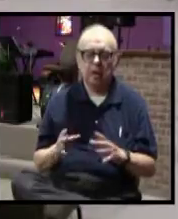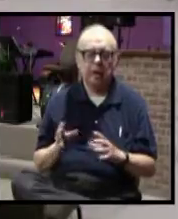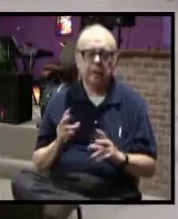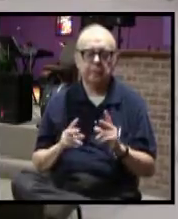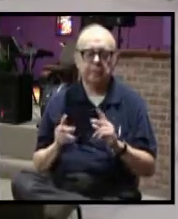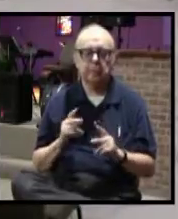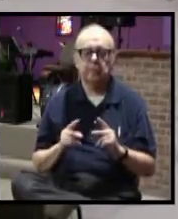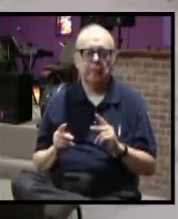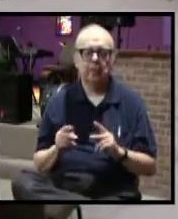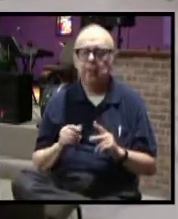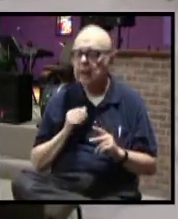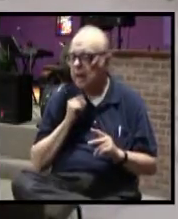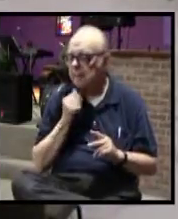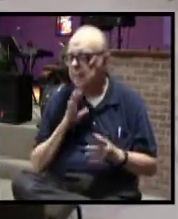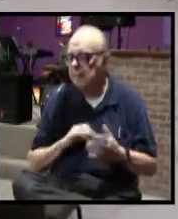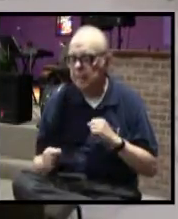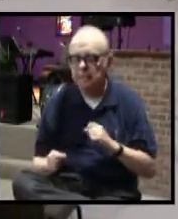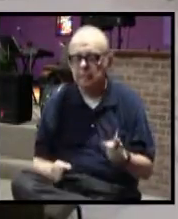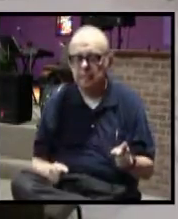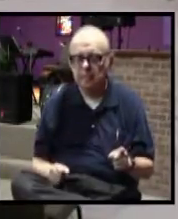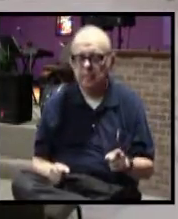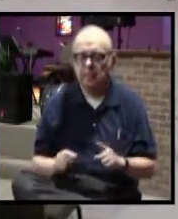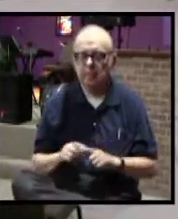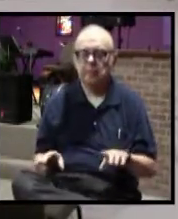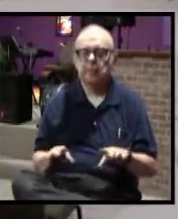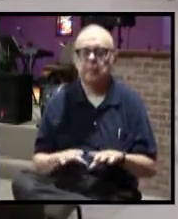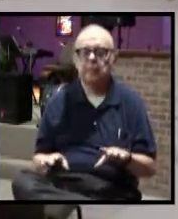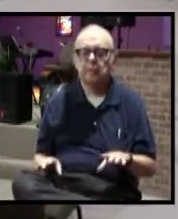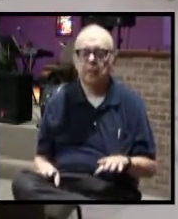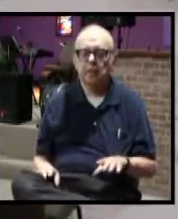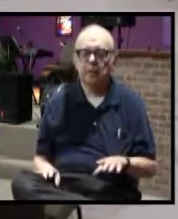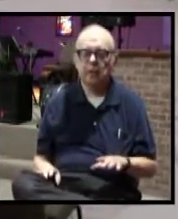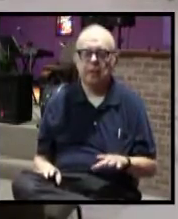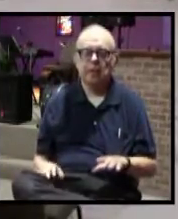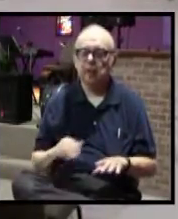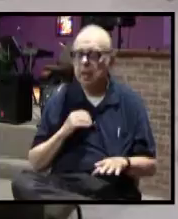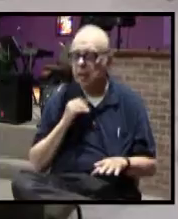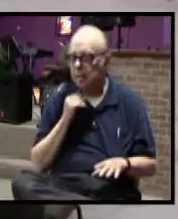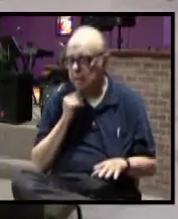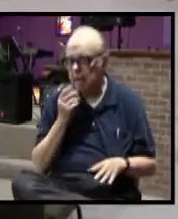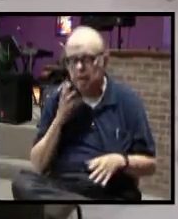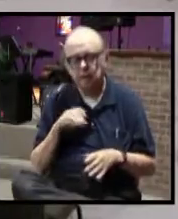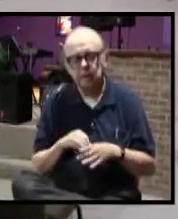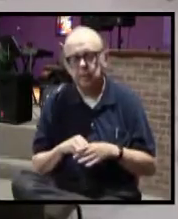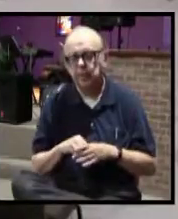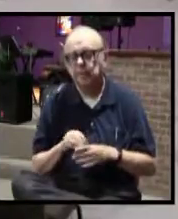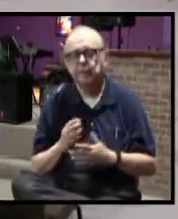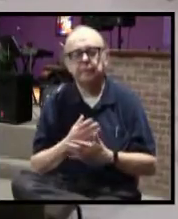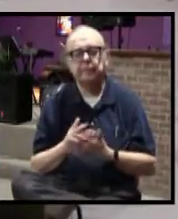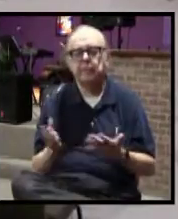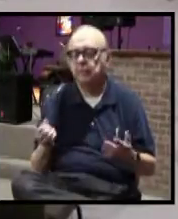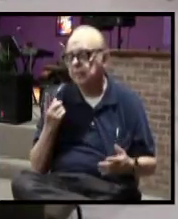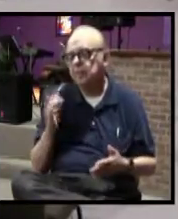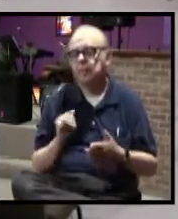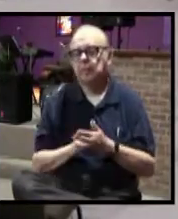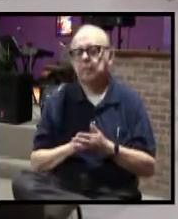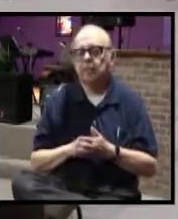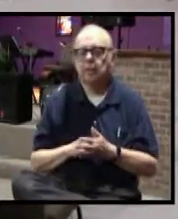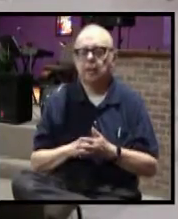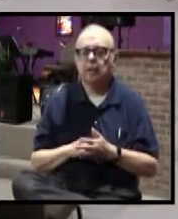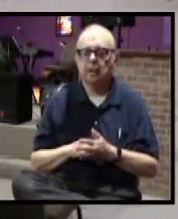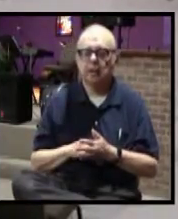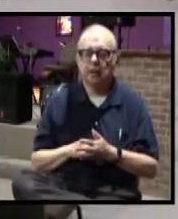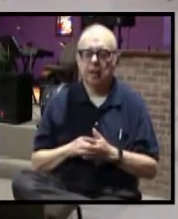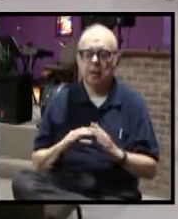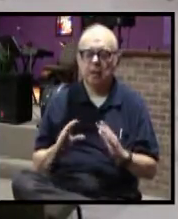classmates have never been overly cruel to him. What they've done, however, is to exclude him. And frankly, I understand